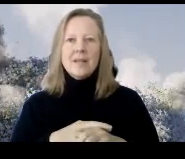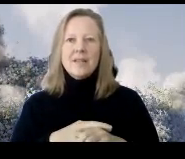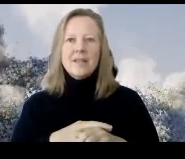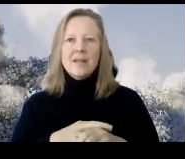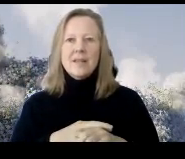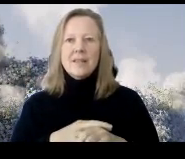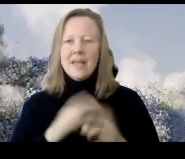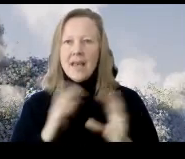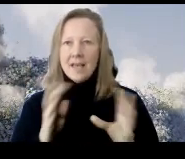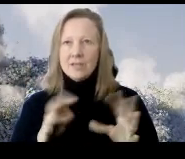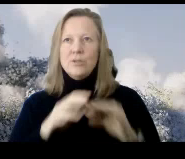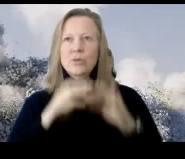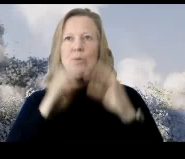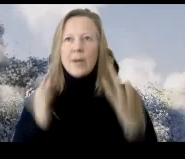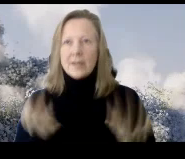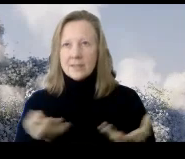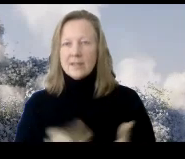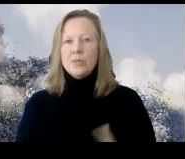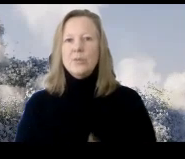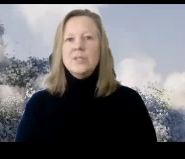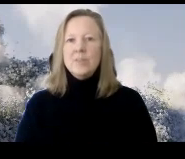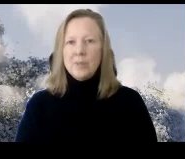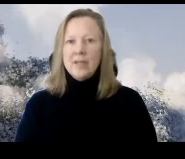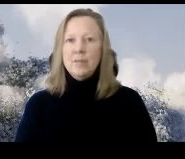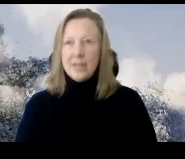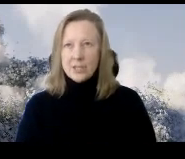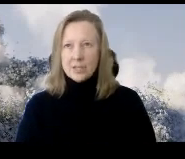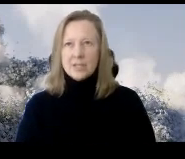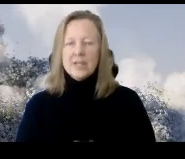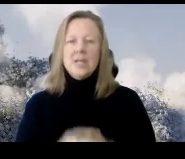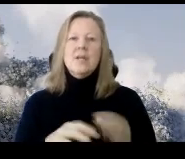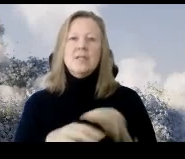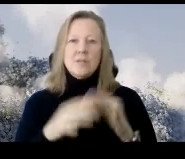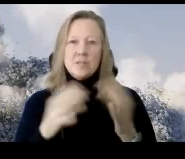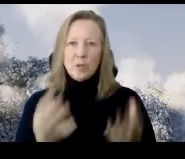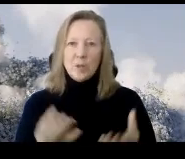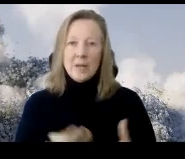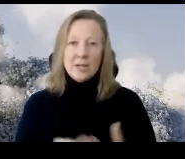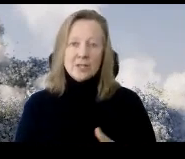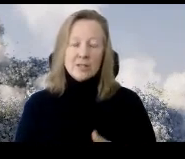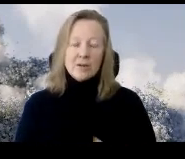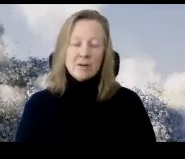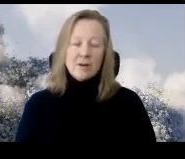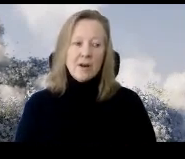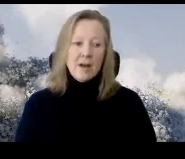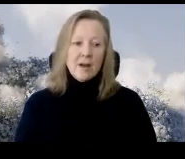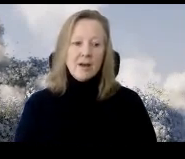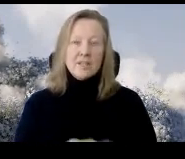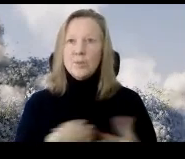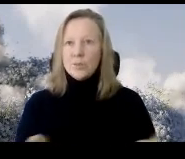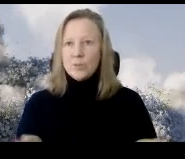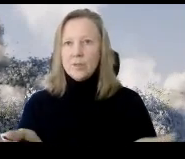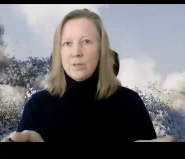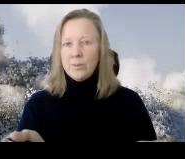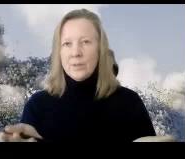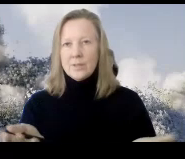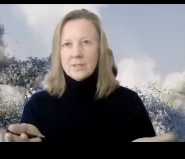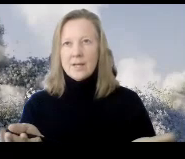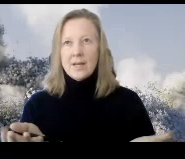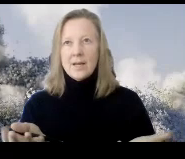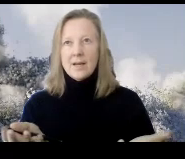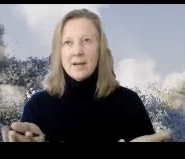And at the end, you do a practice session with simulated patients. So simulated patients are similar to what